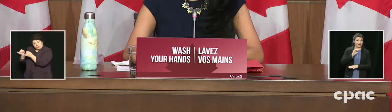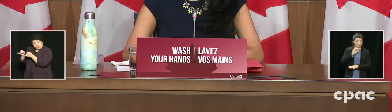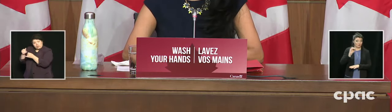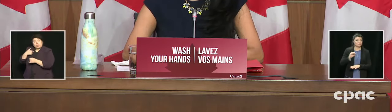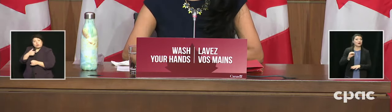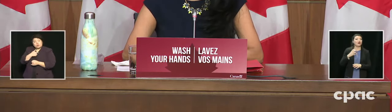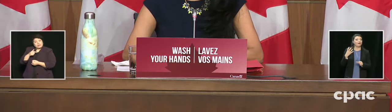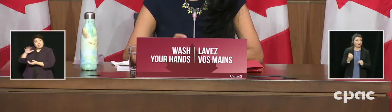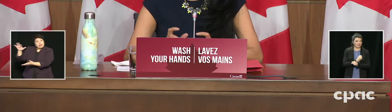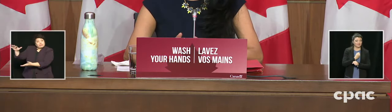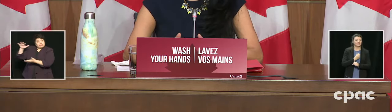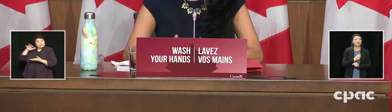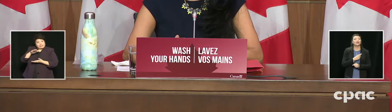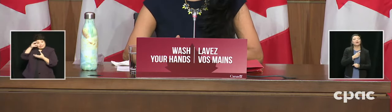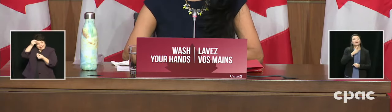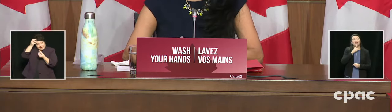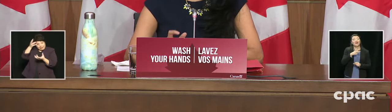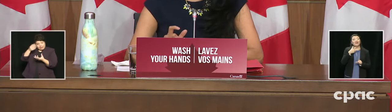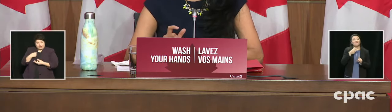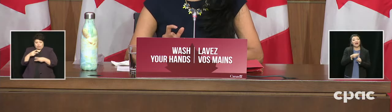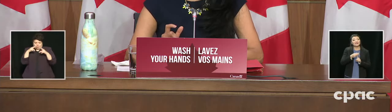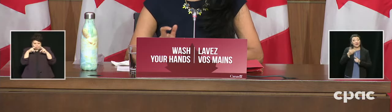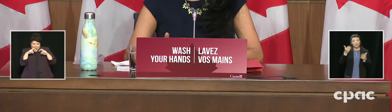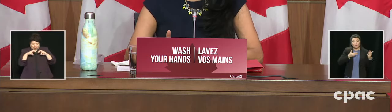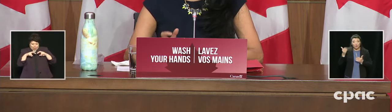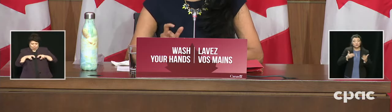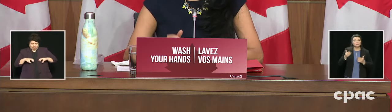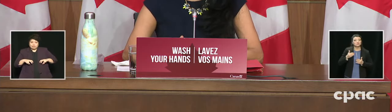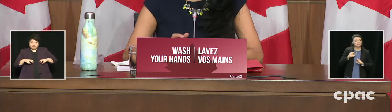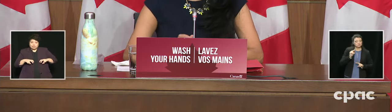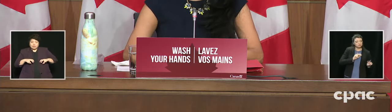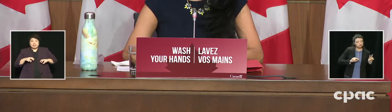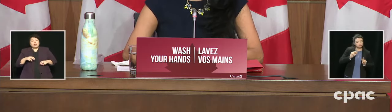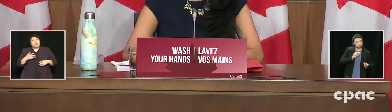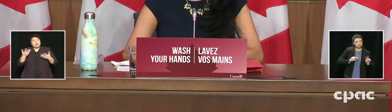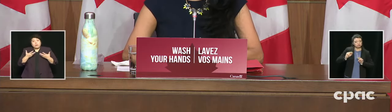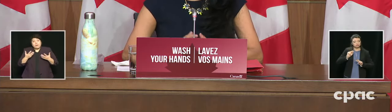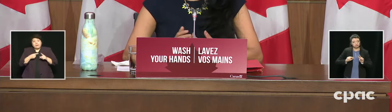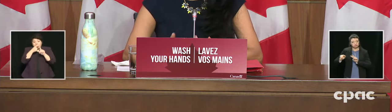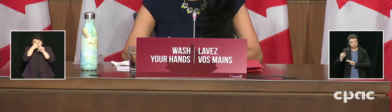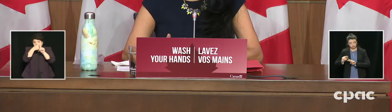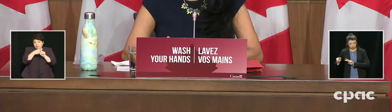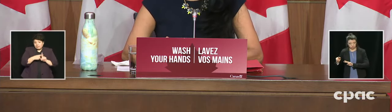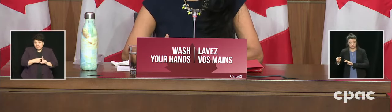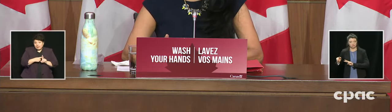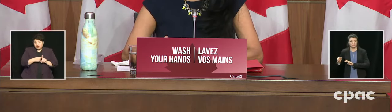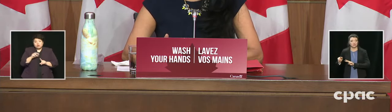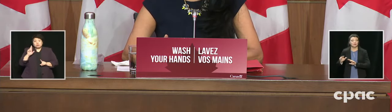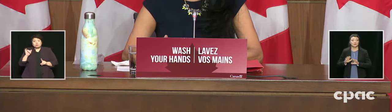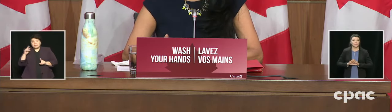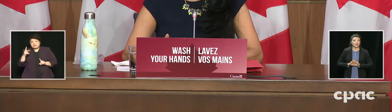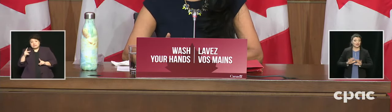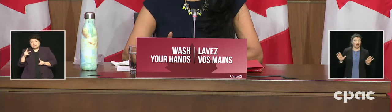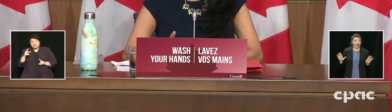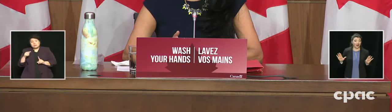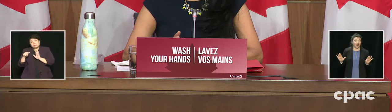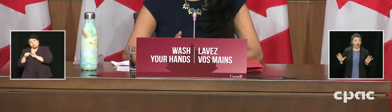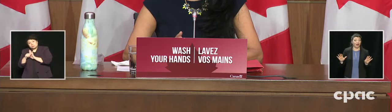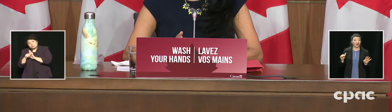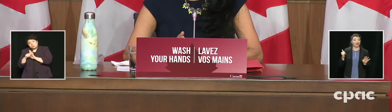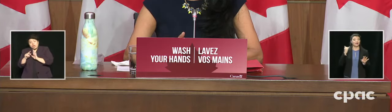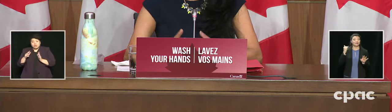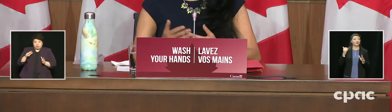packages of data that we look at, and overall it has to be that the benefits outweigh the risks. And for vaccines, it's really important to remember that